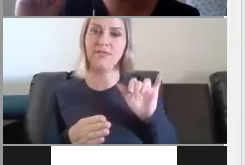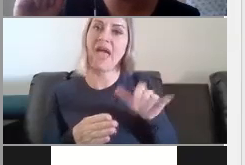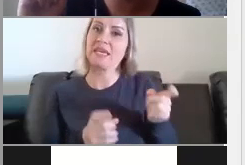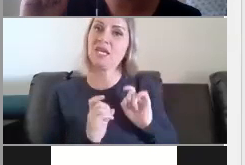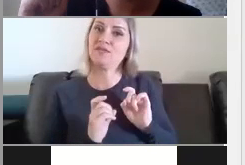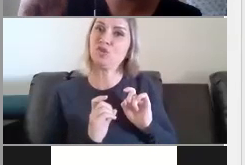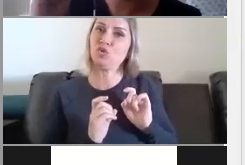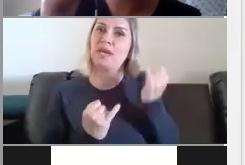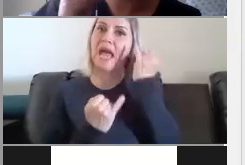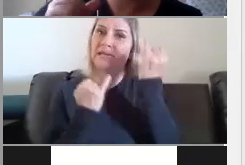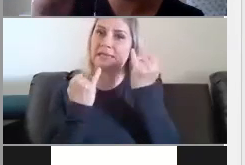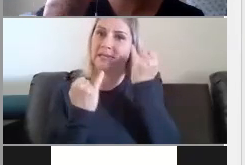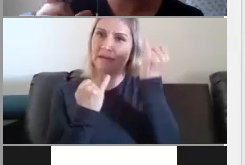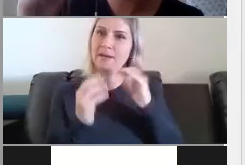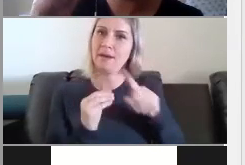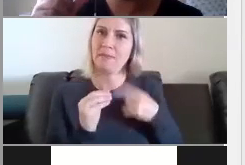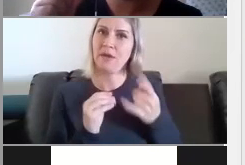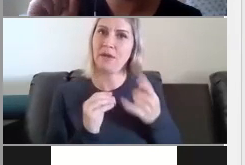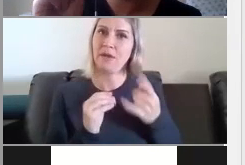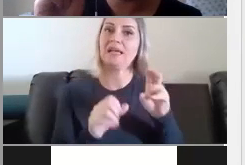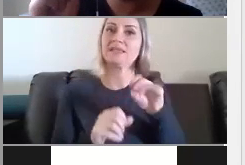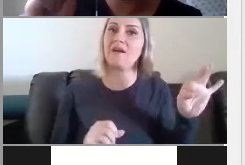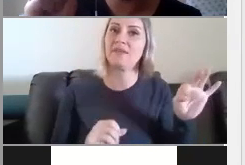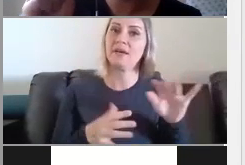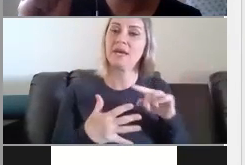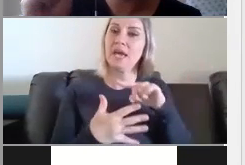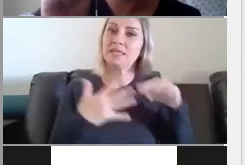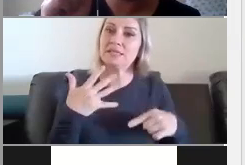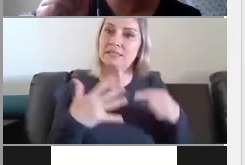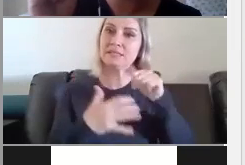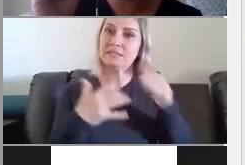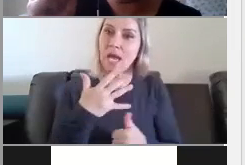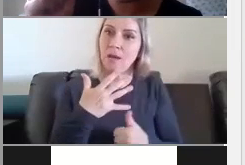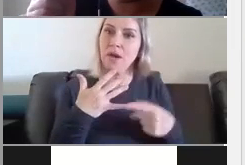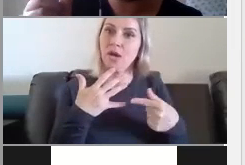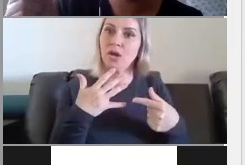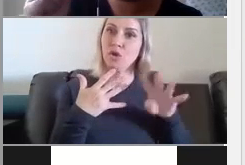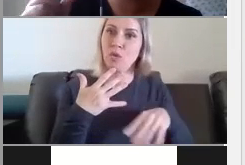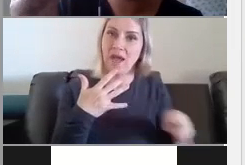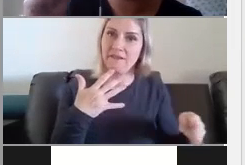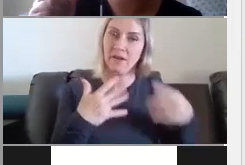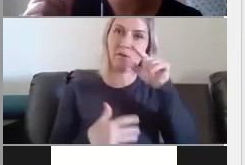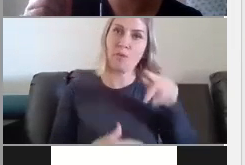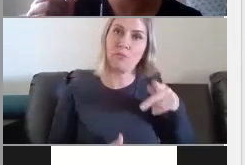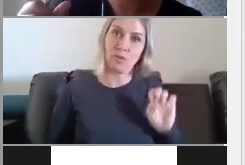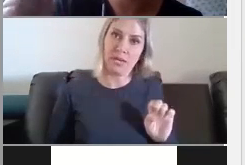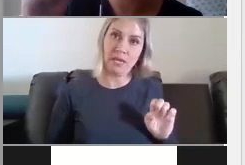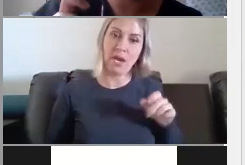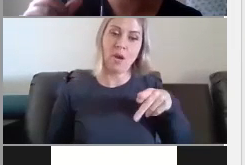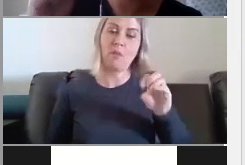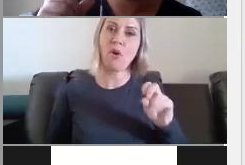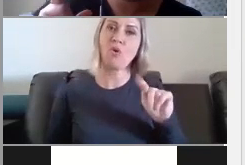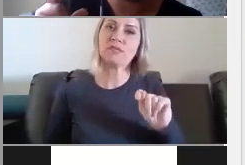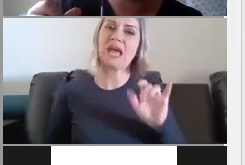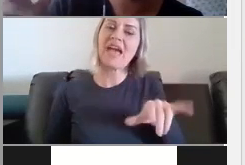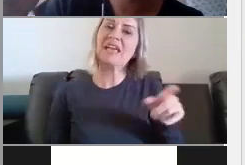an idea about the size of the subgraph, this interval for pre-U and post-U. This gives you an idea about the